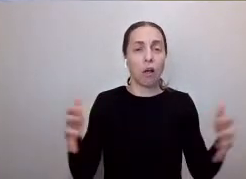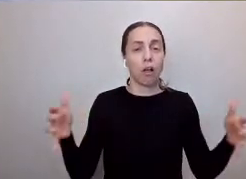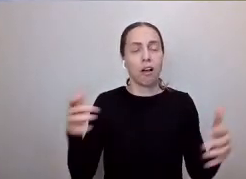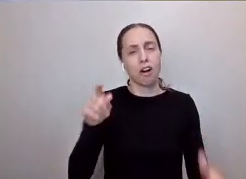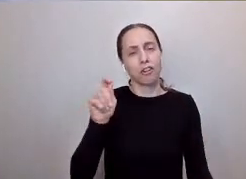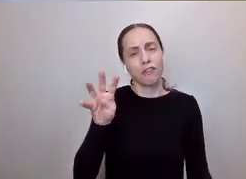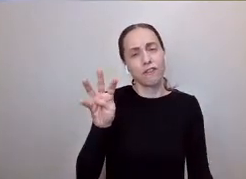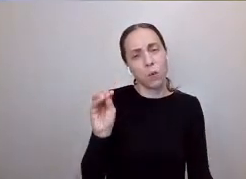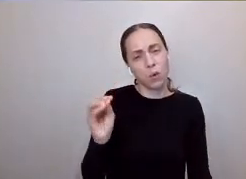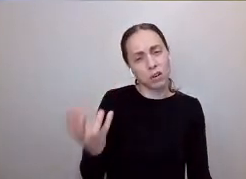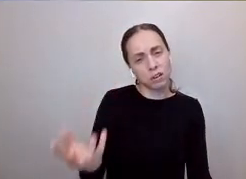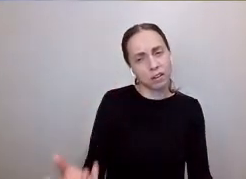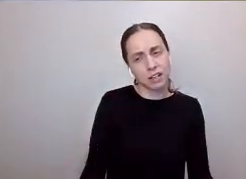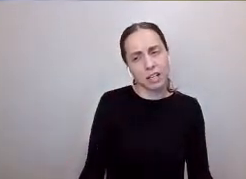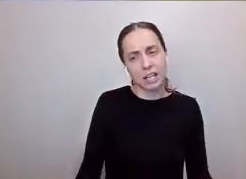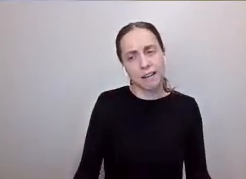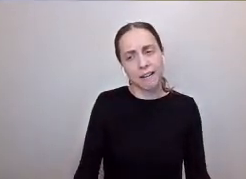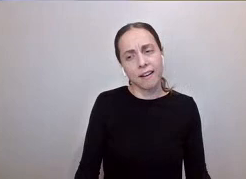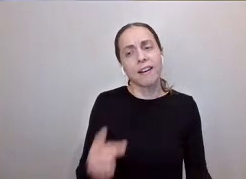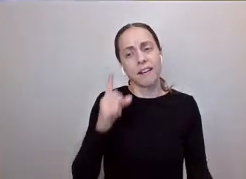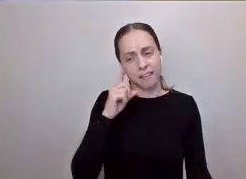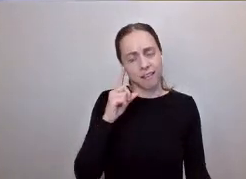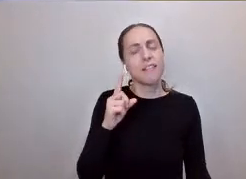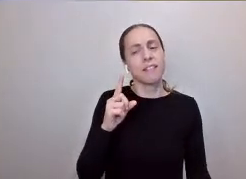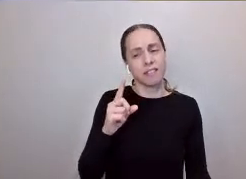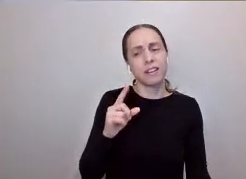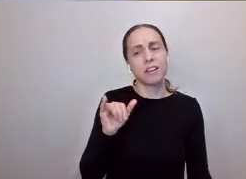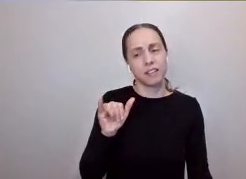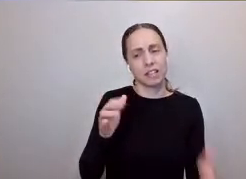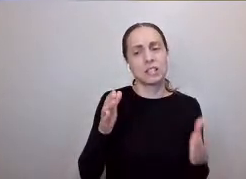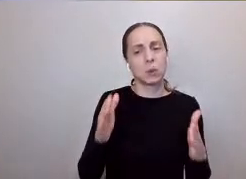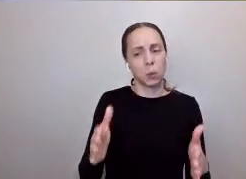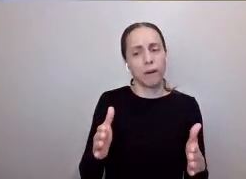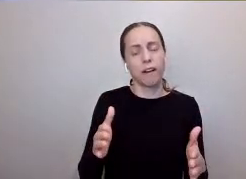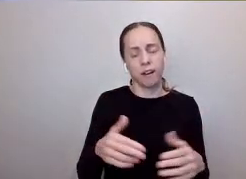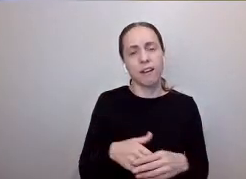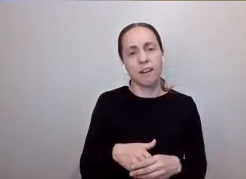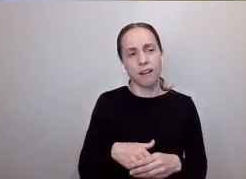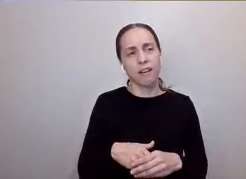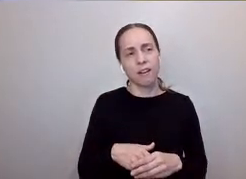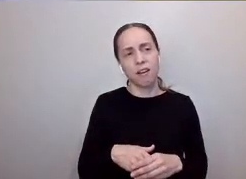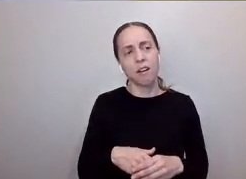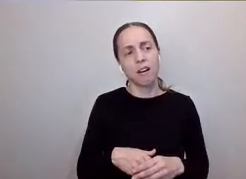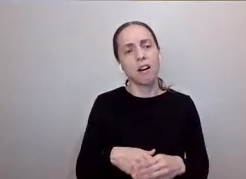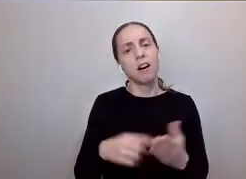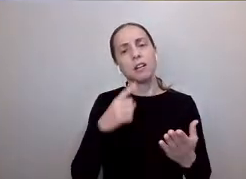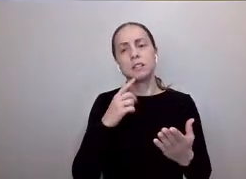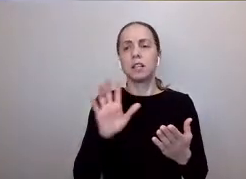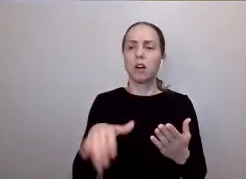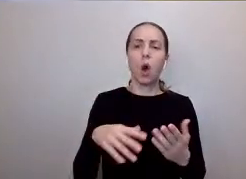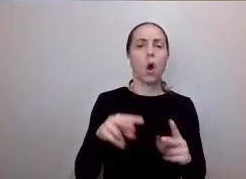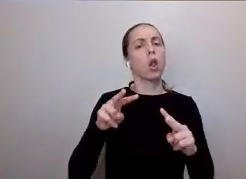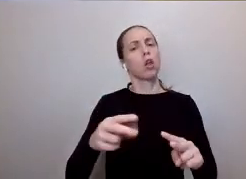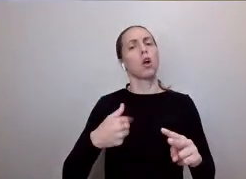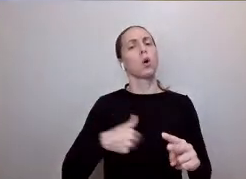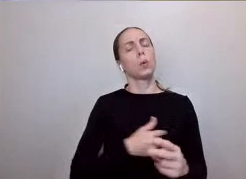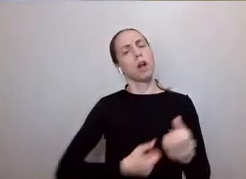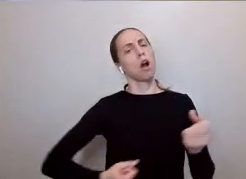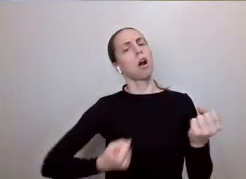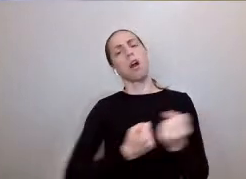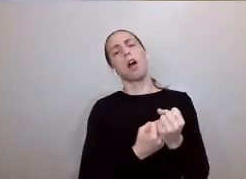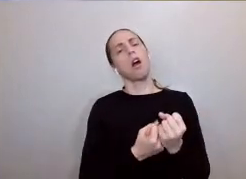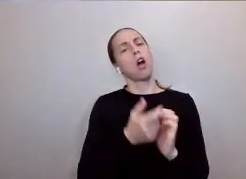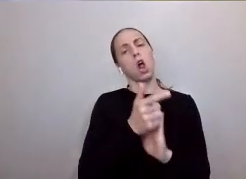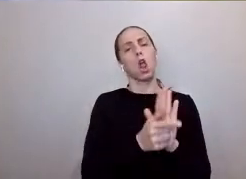I think it's a way maybe of us saying, look how pro law and order we are, or something. It's confusing.